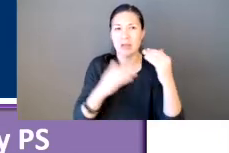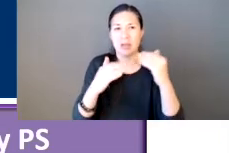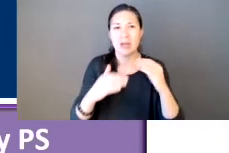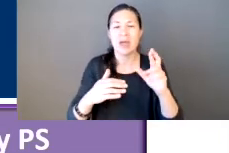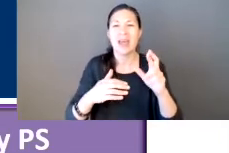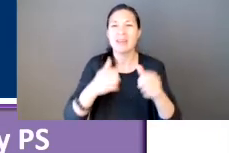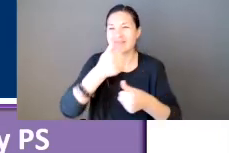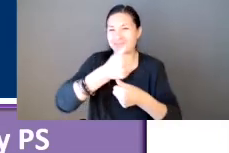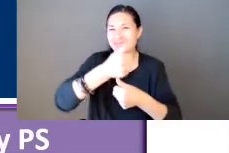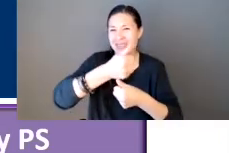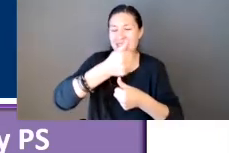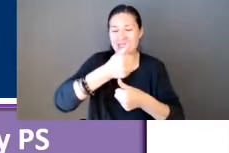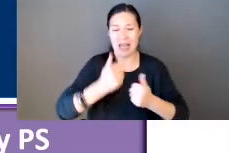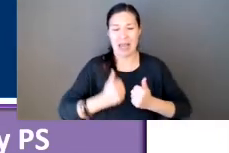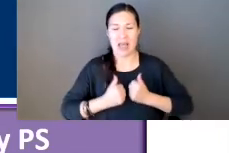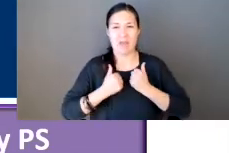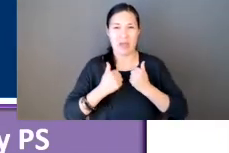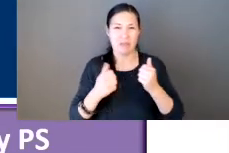facilities.